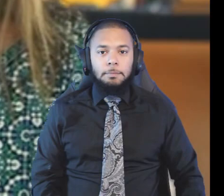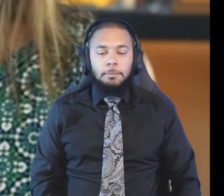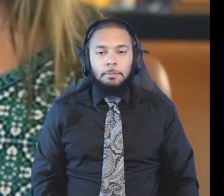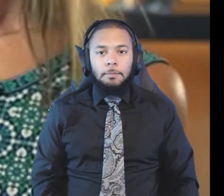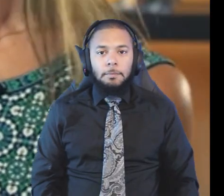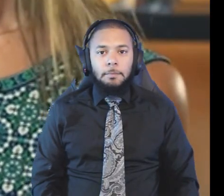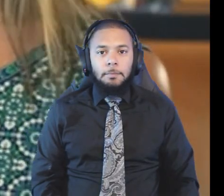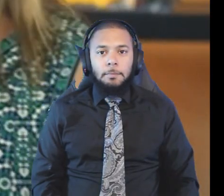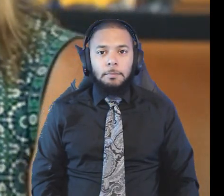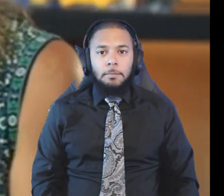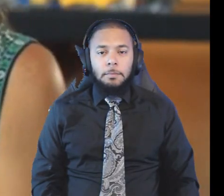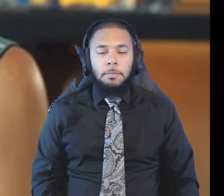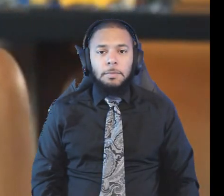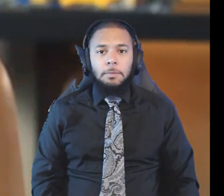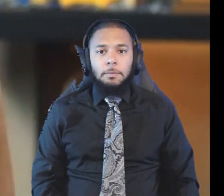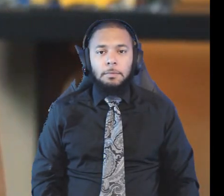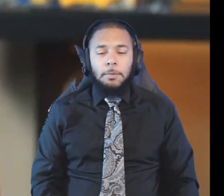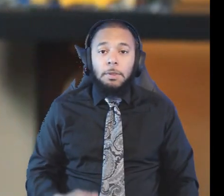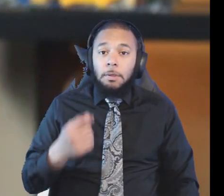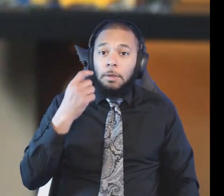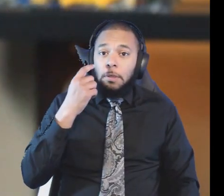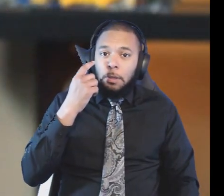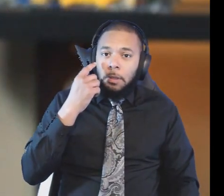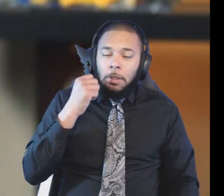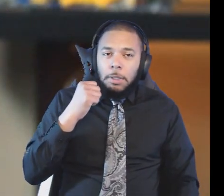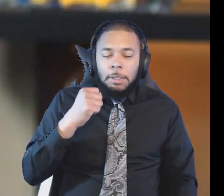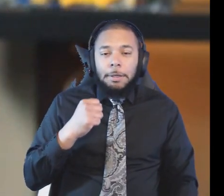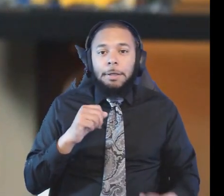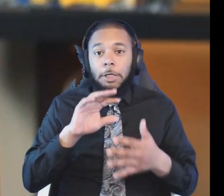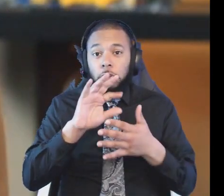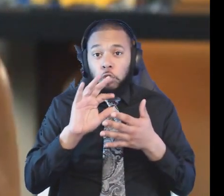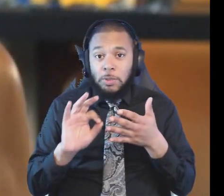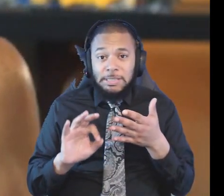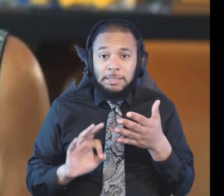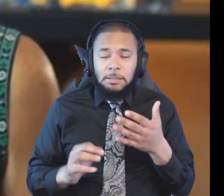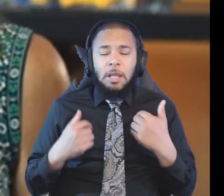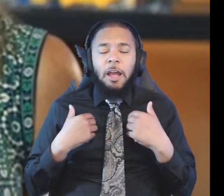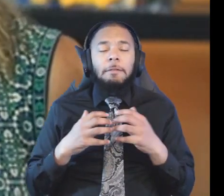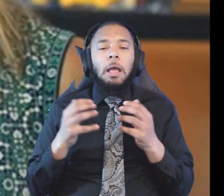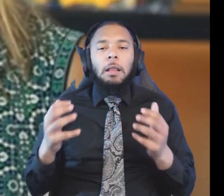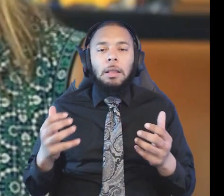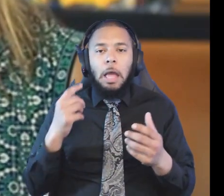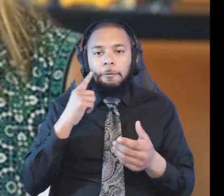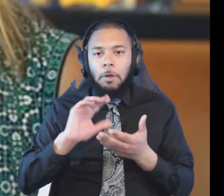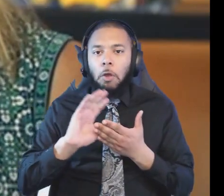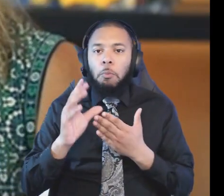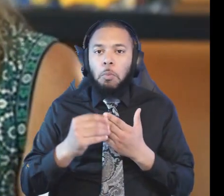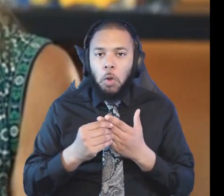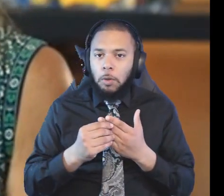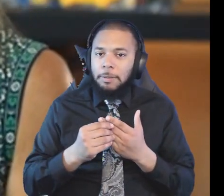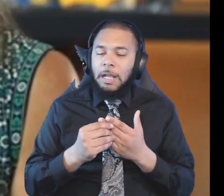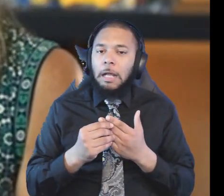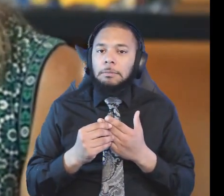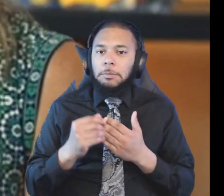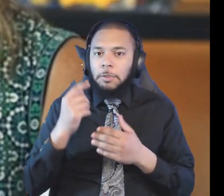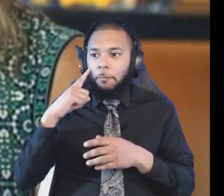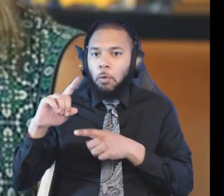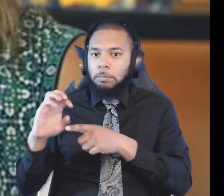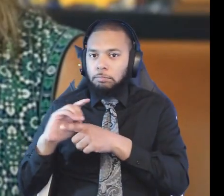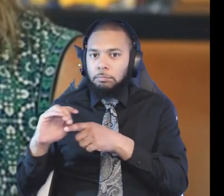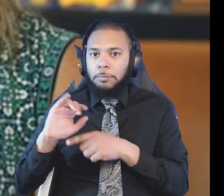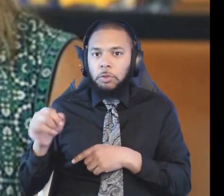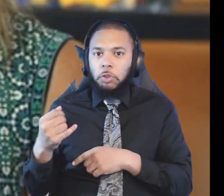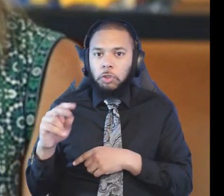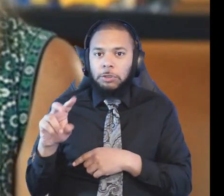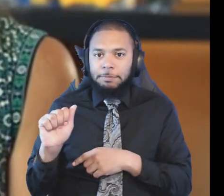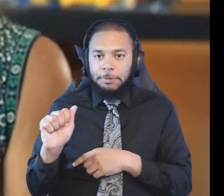There are so many choices when it comes to what program to use to write your Java program in.